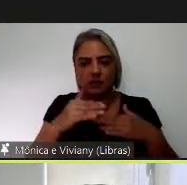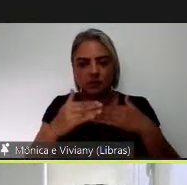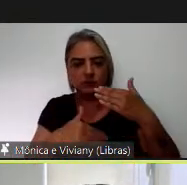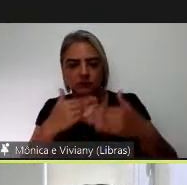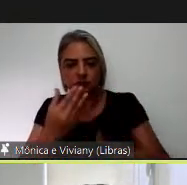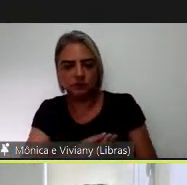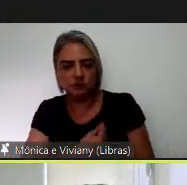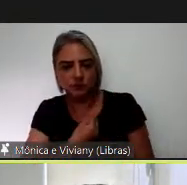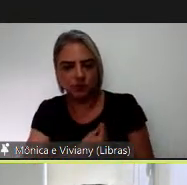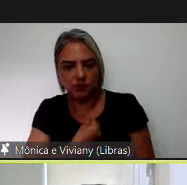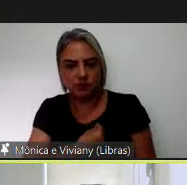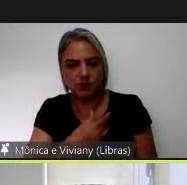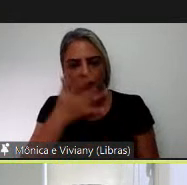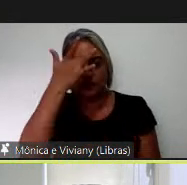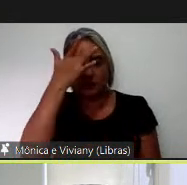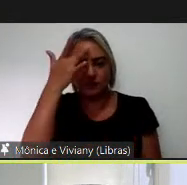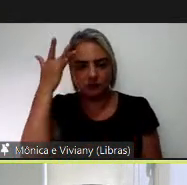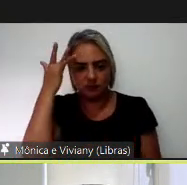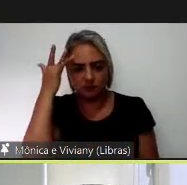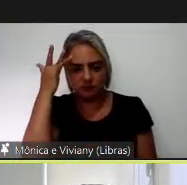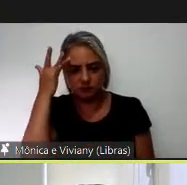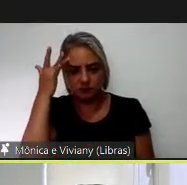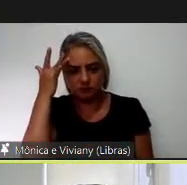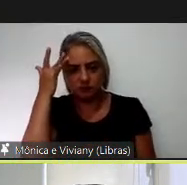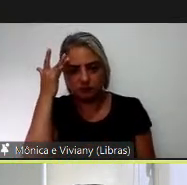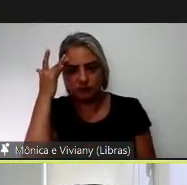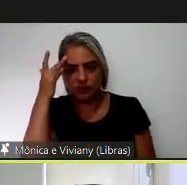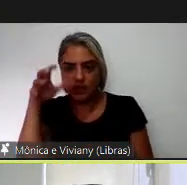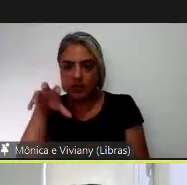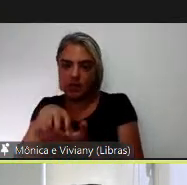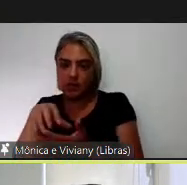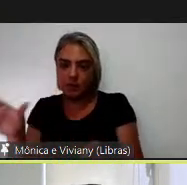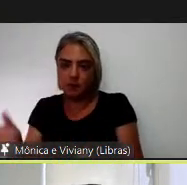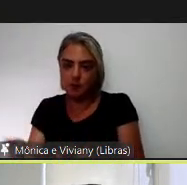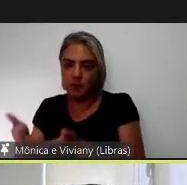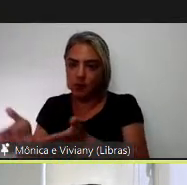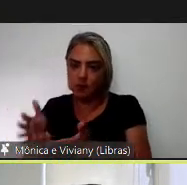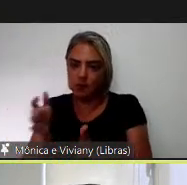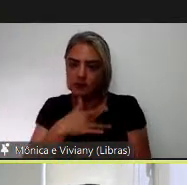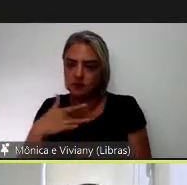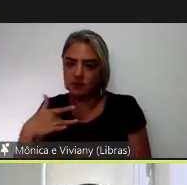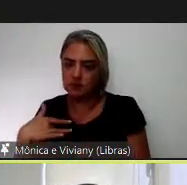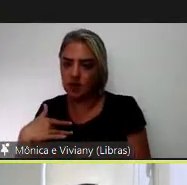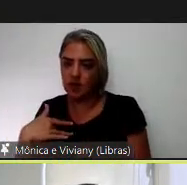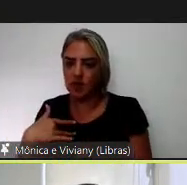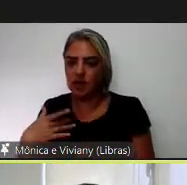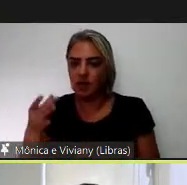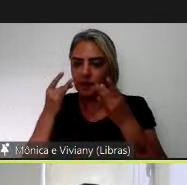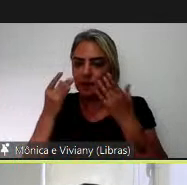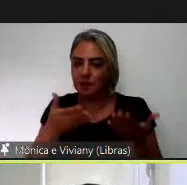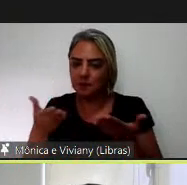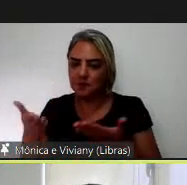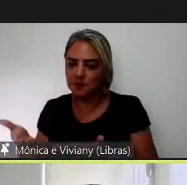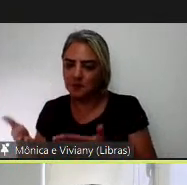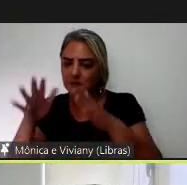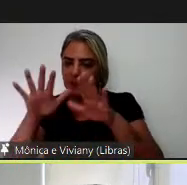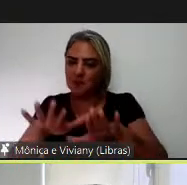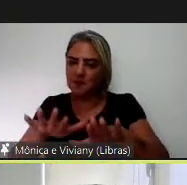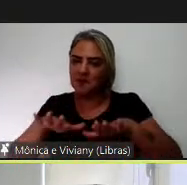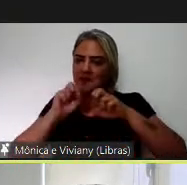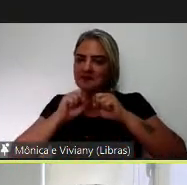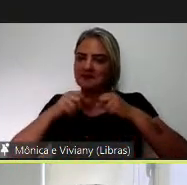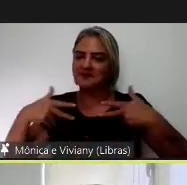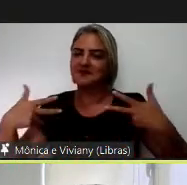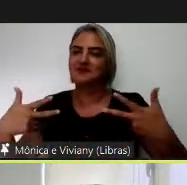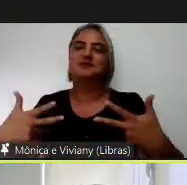2 coordinations, and we have the promotion of the